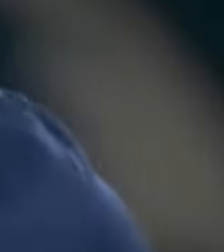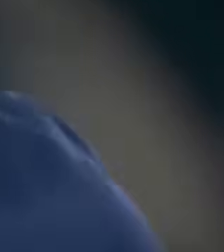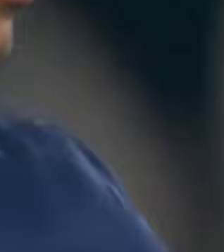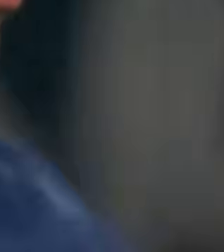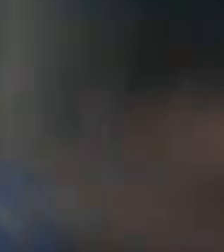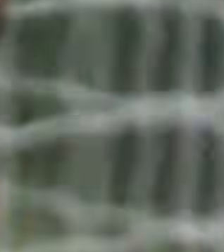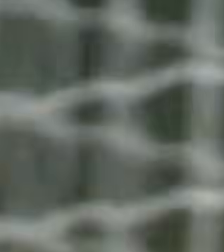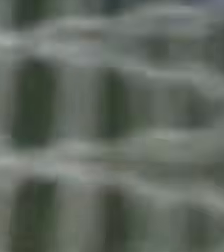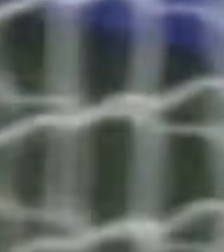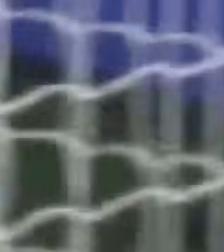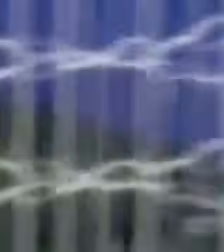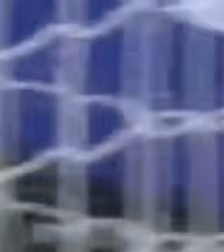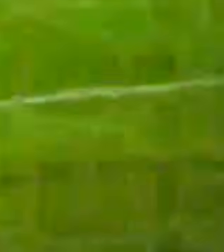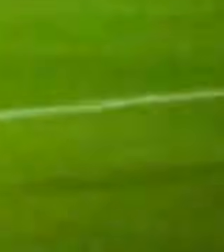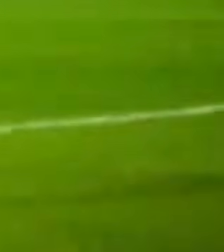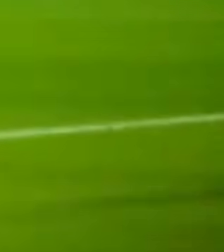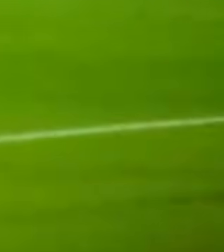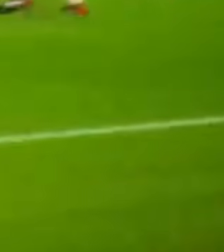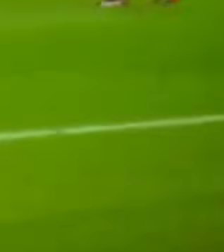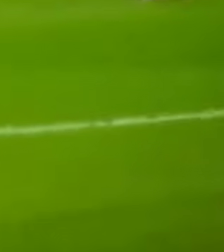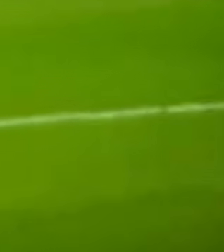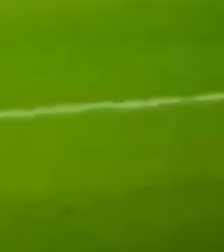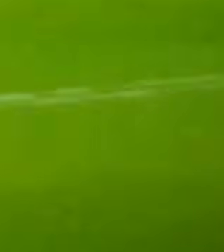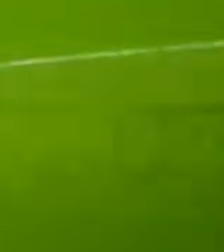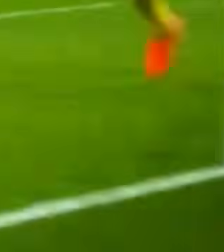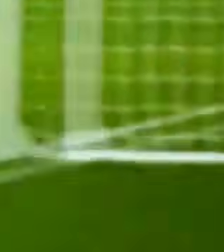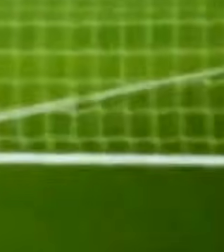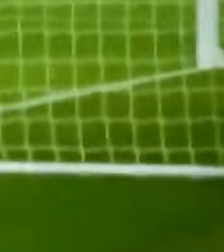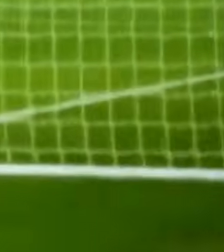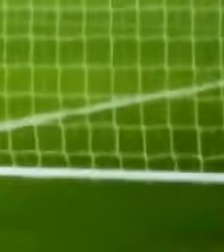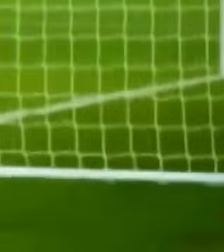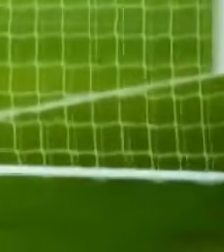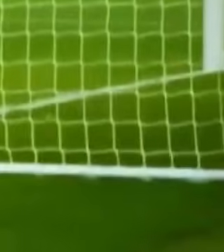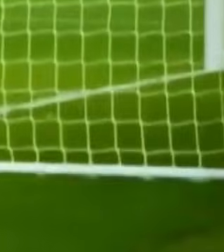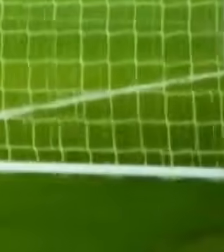from Alisson. What a save. What a shot. What a save.